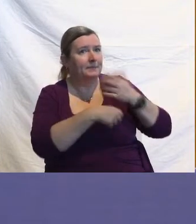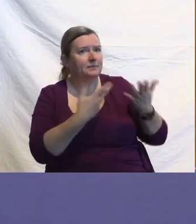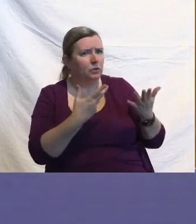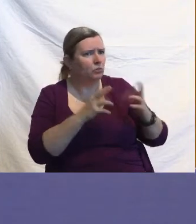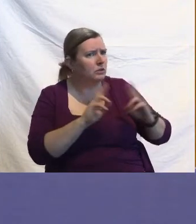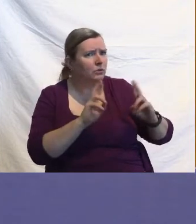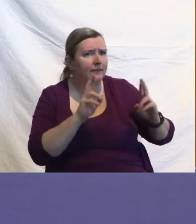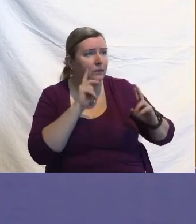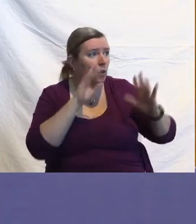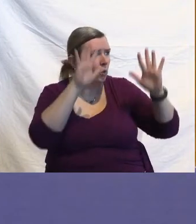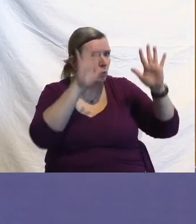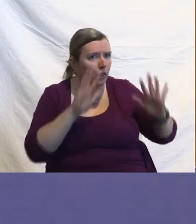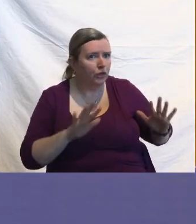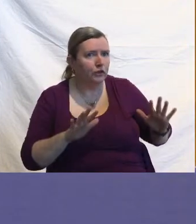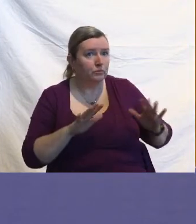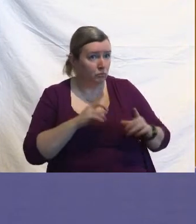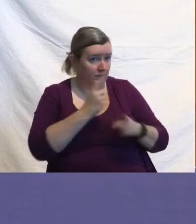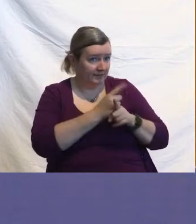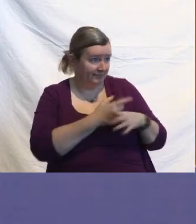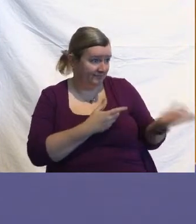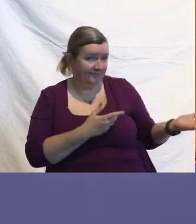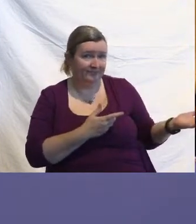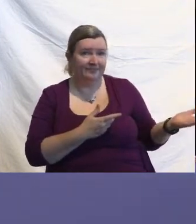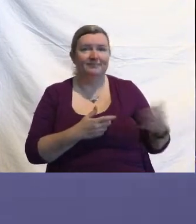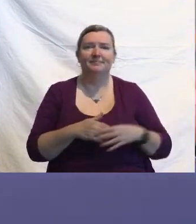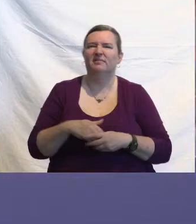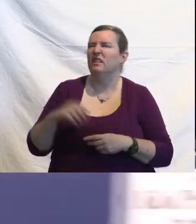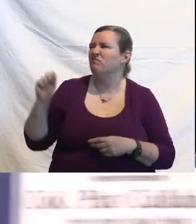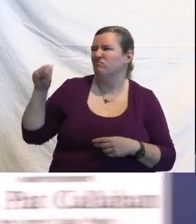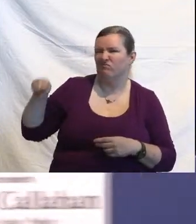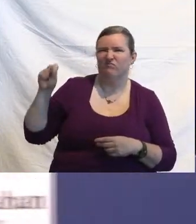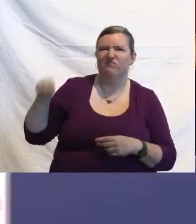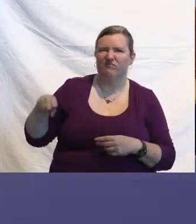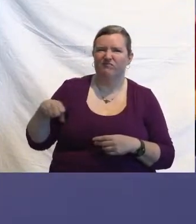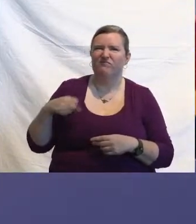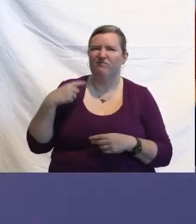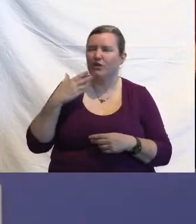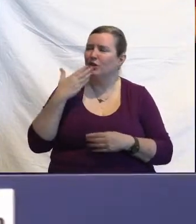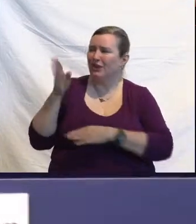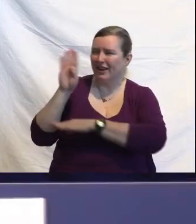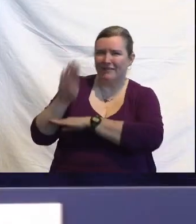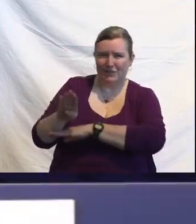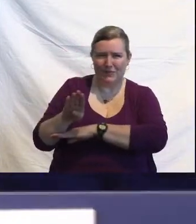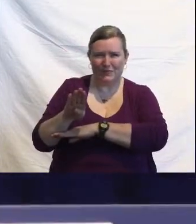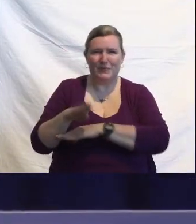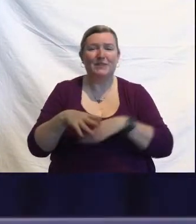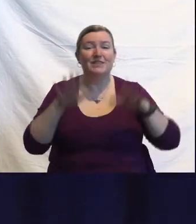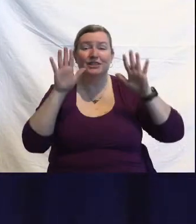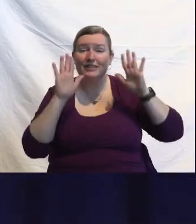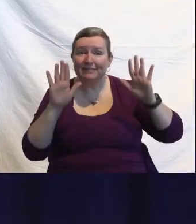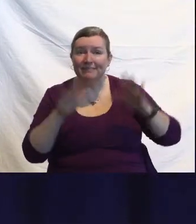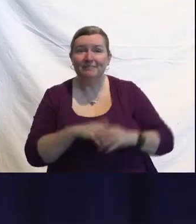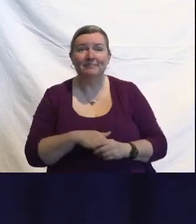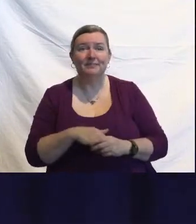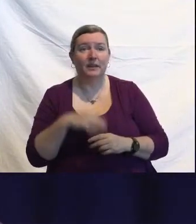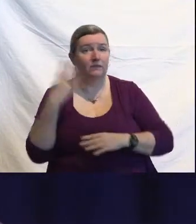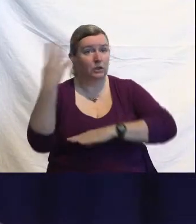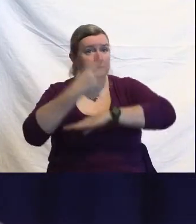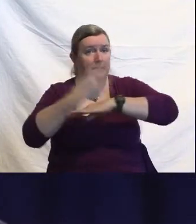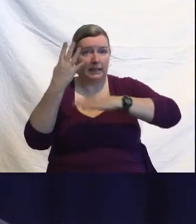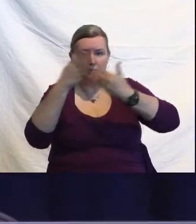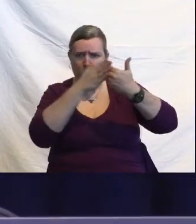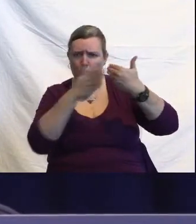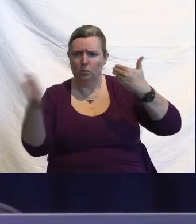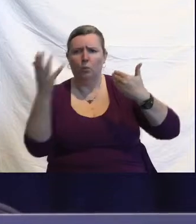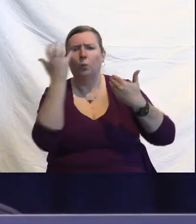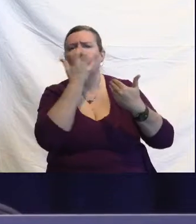winter weather. Anything on that or any other matters you've got? Thank you, Governor. Good afternoon. Yes, a great next 4 days of weather. But as